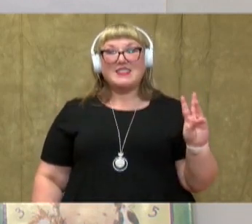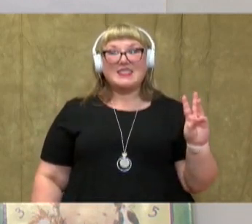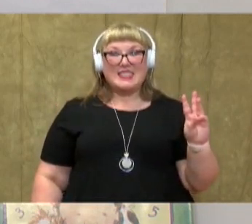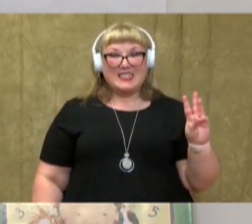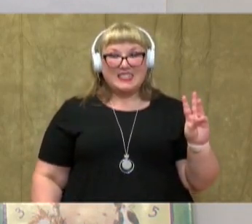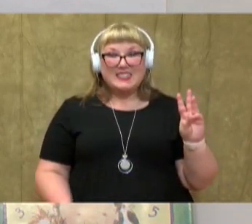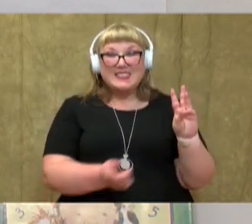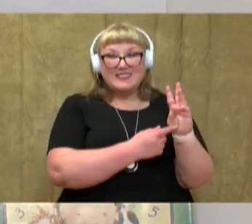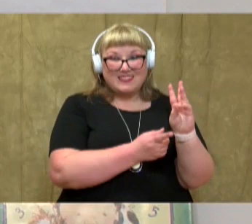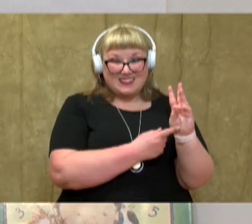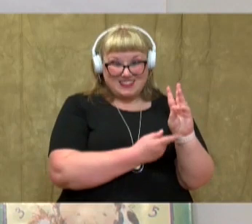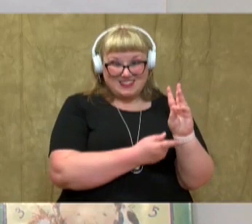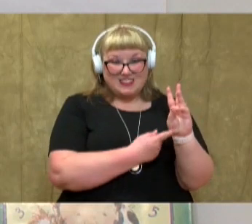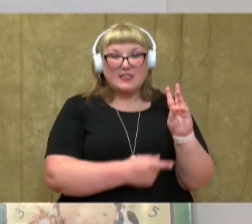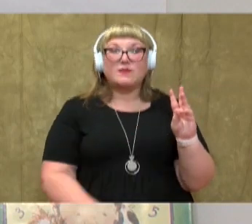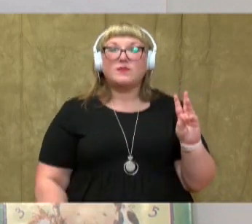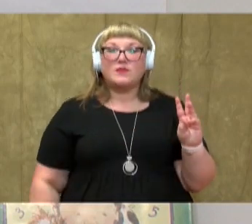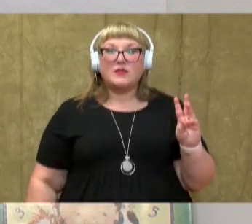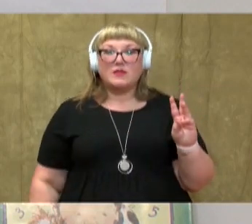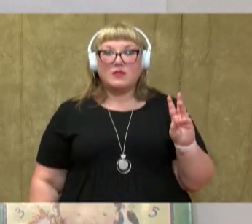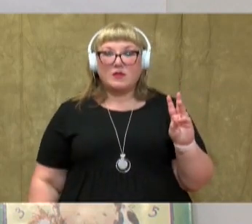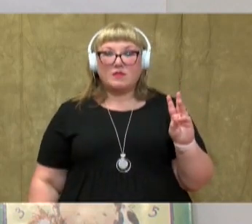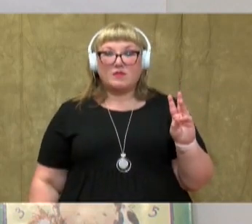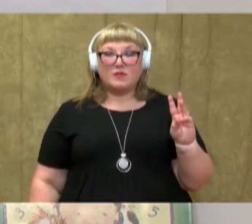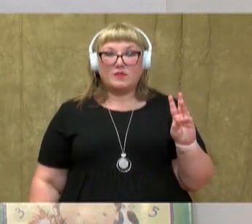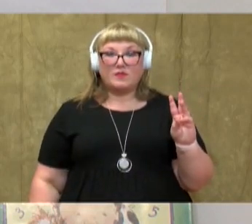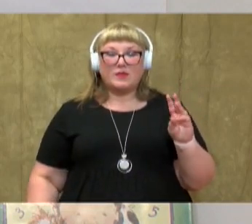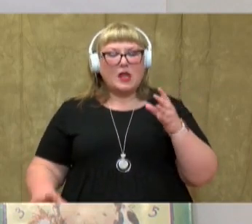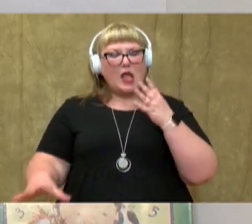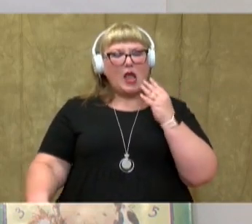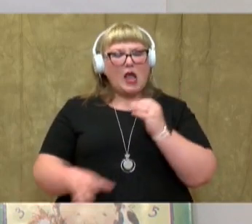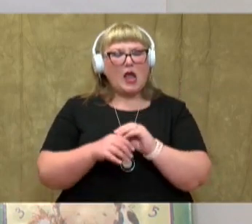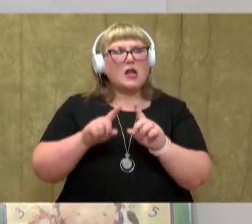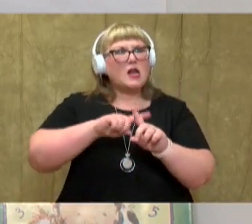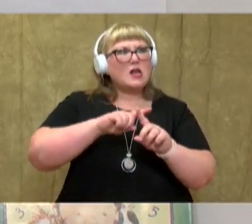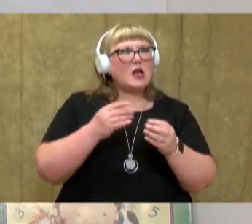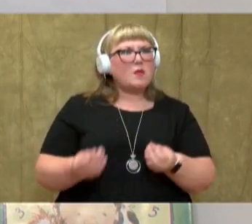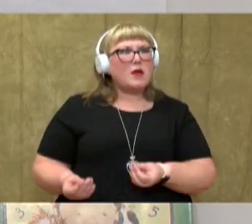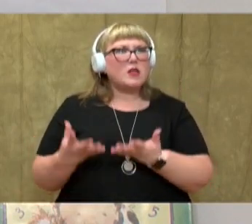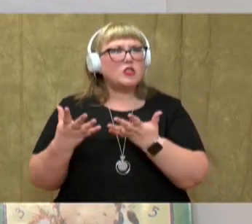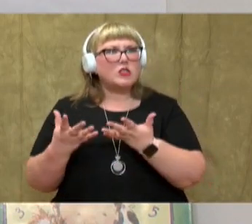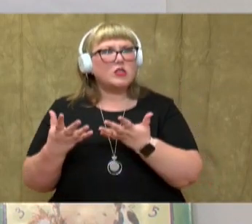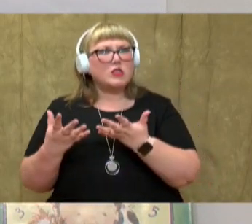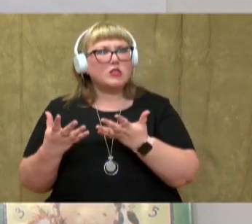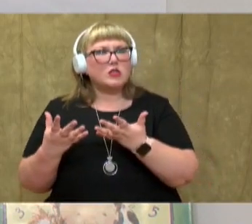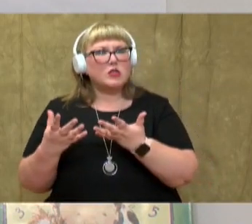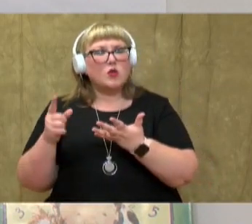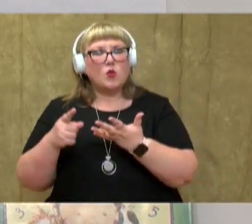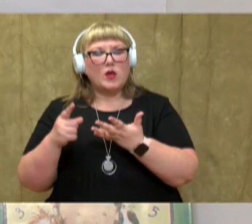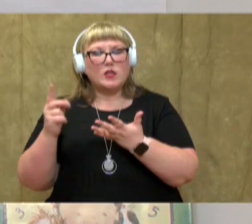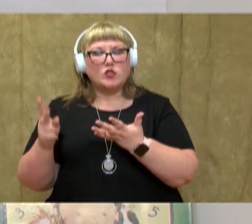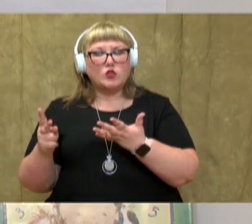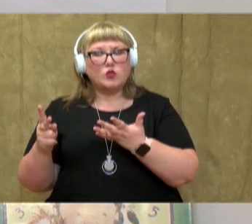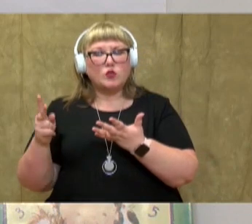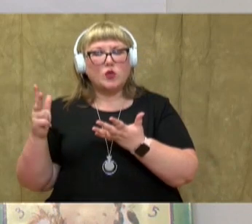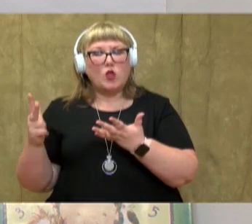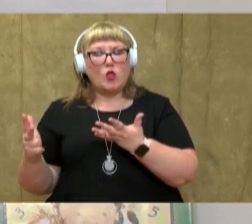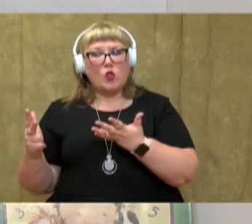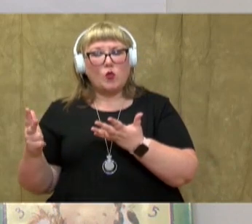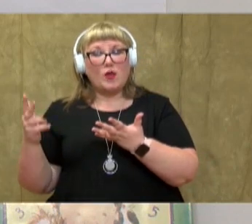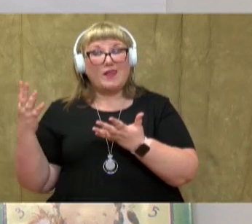five, six guinea pigs in our blue basket. And how many in our green? One,